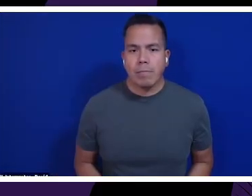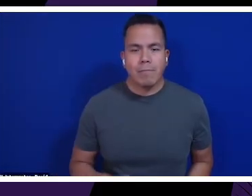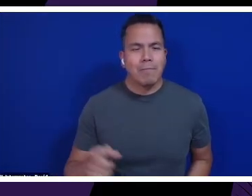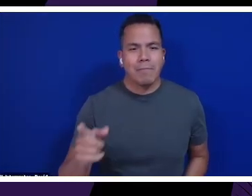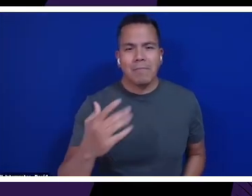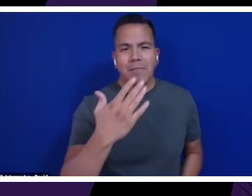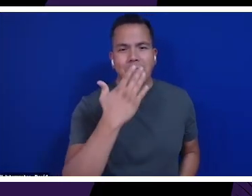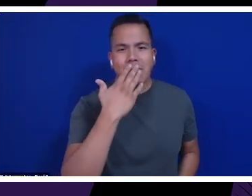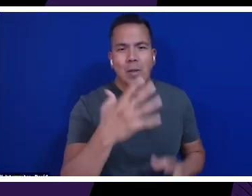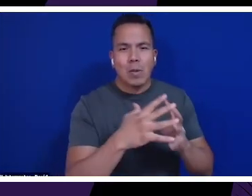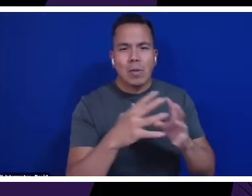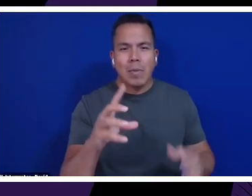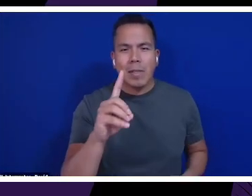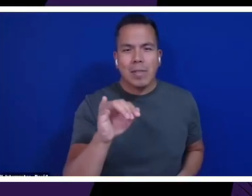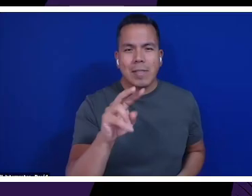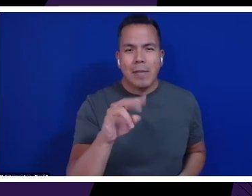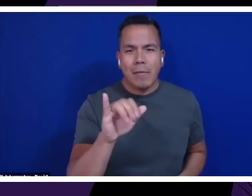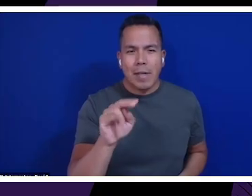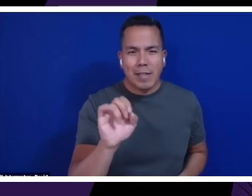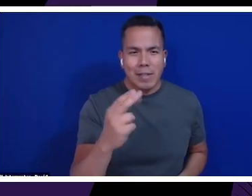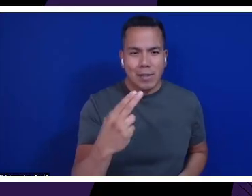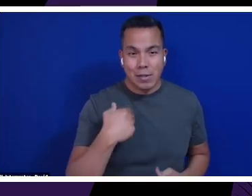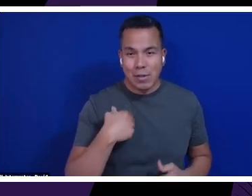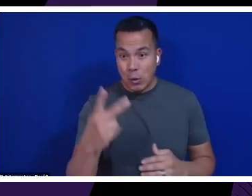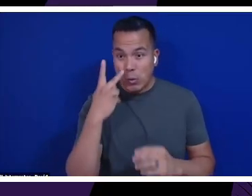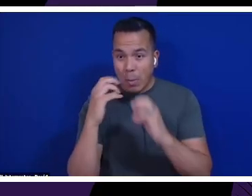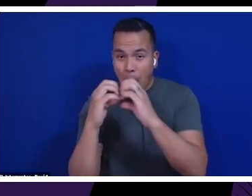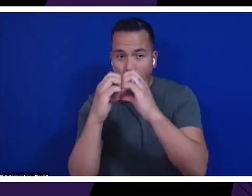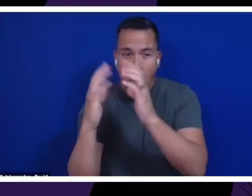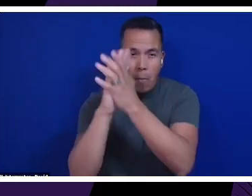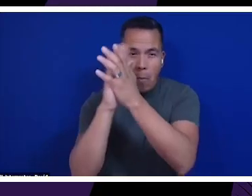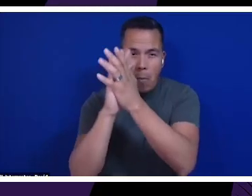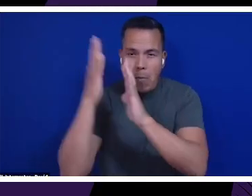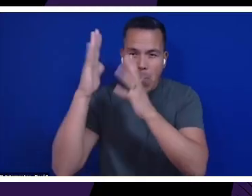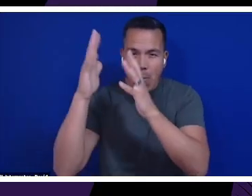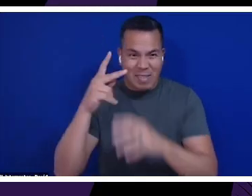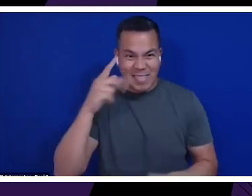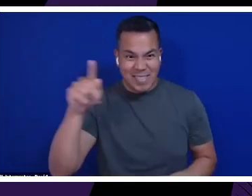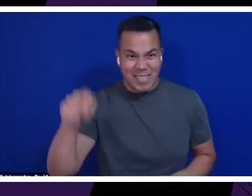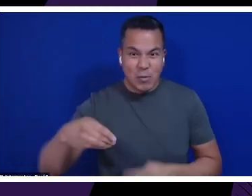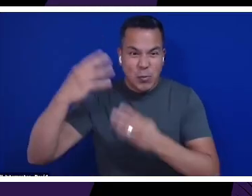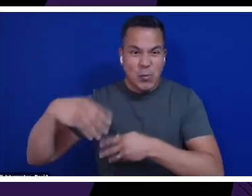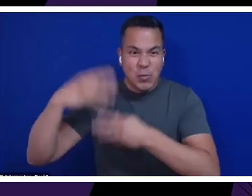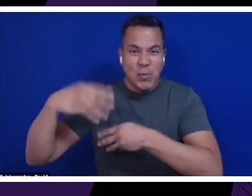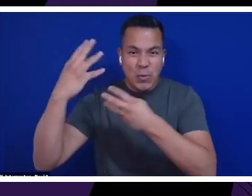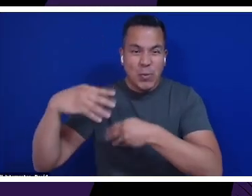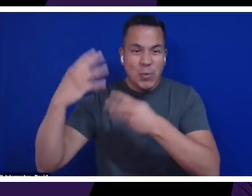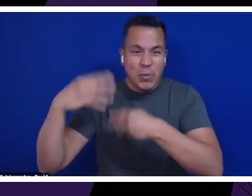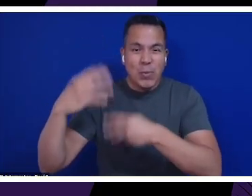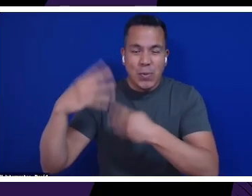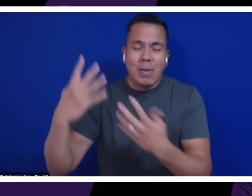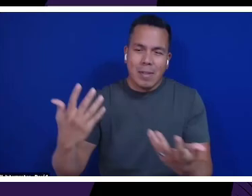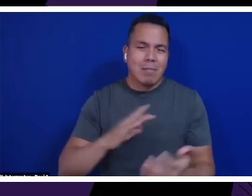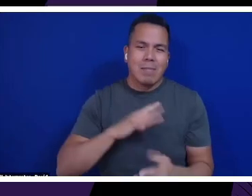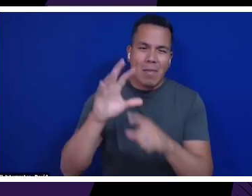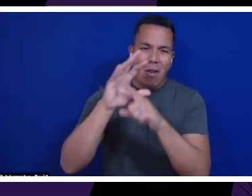much, Divyansh. I hope that you see all of the little emoji reactions that are like coming up, floating up from the bottom. Very awesome to